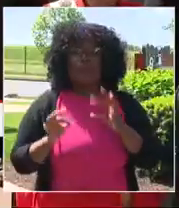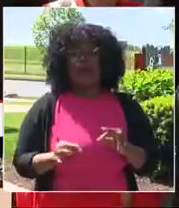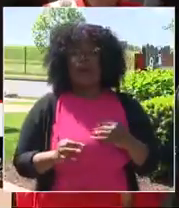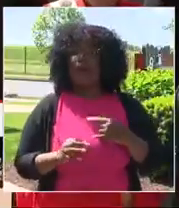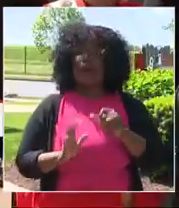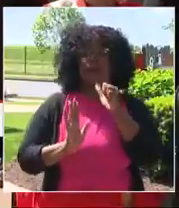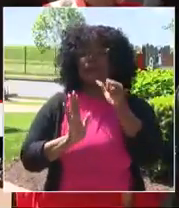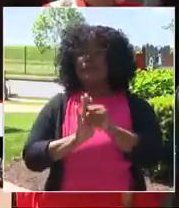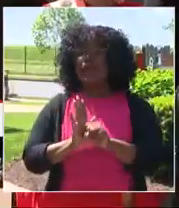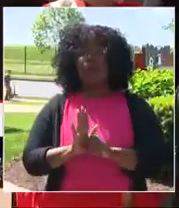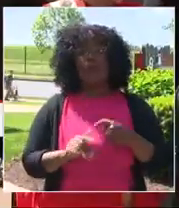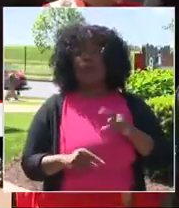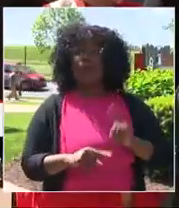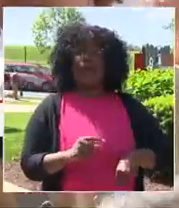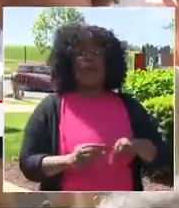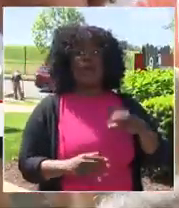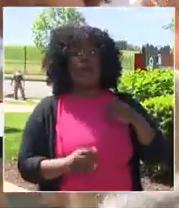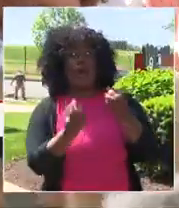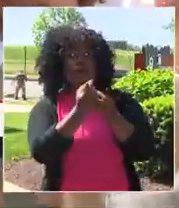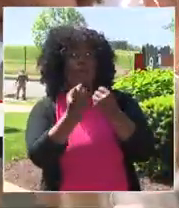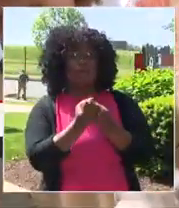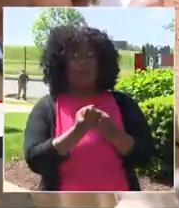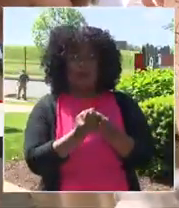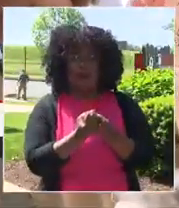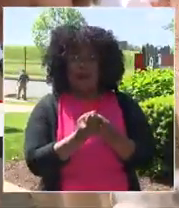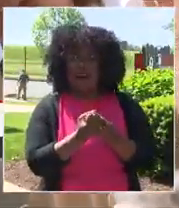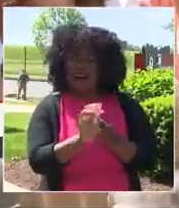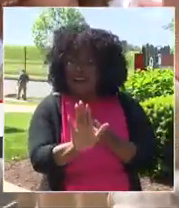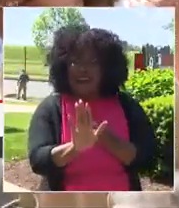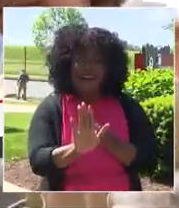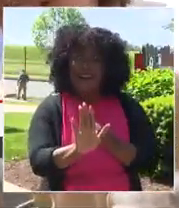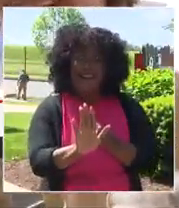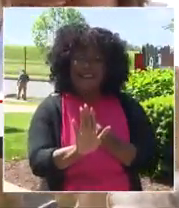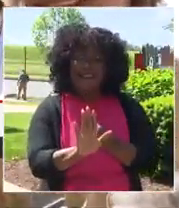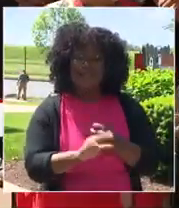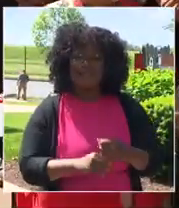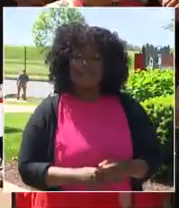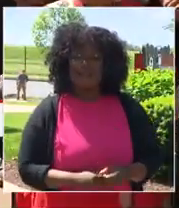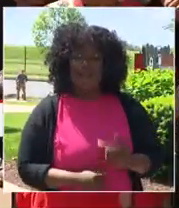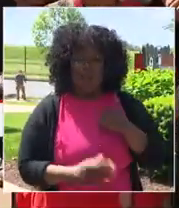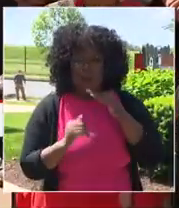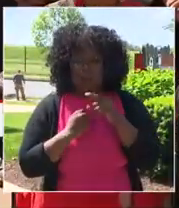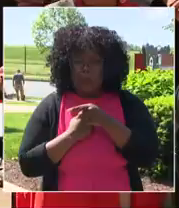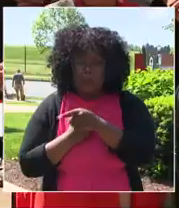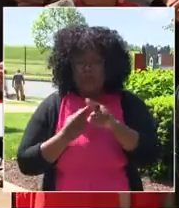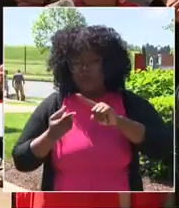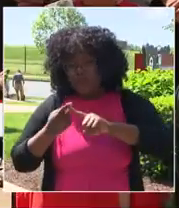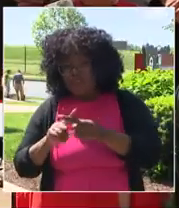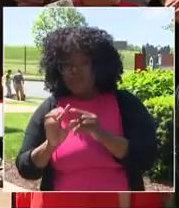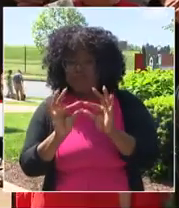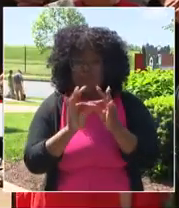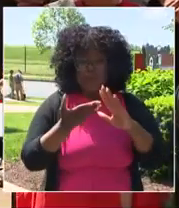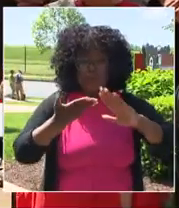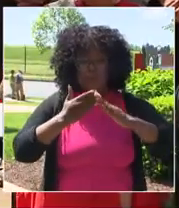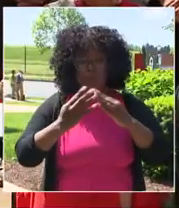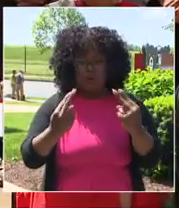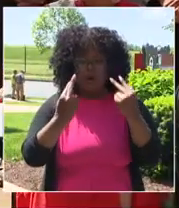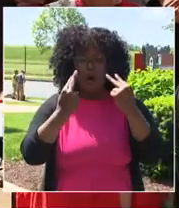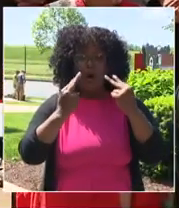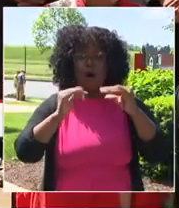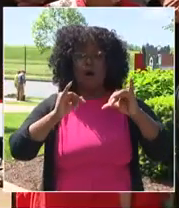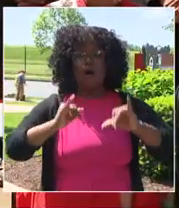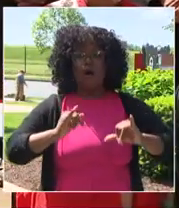for ourselves. And so I hope that our friends and neighbors keep that close. I do want to thank the congressmen